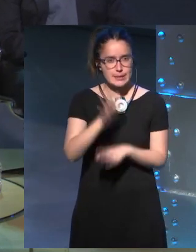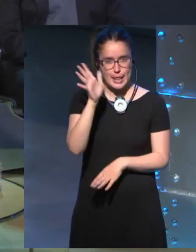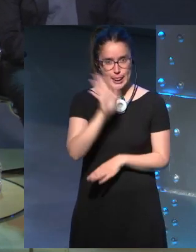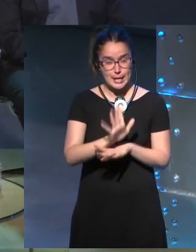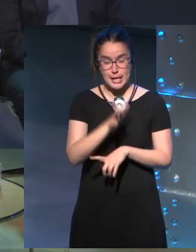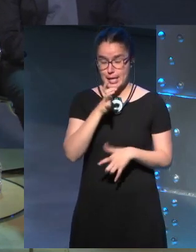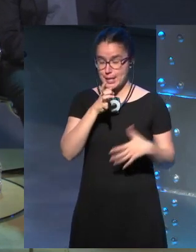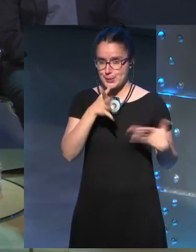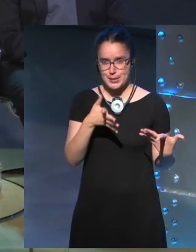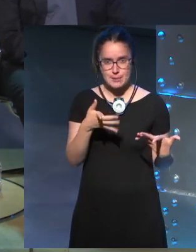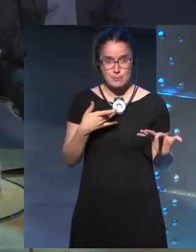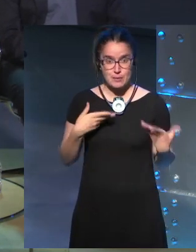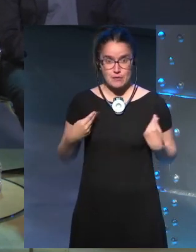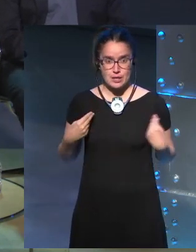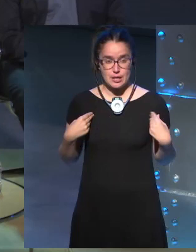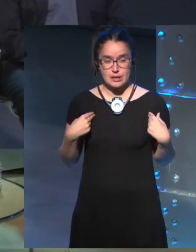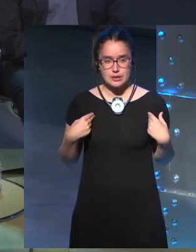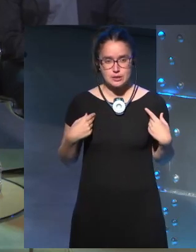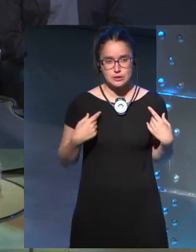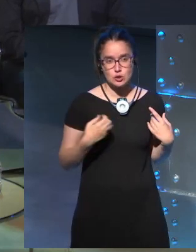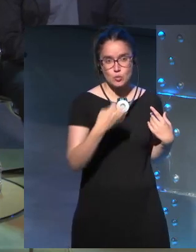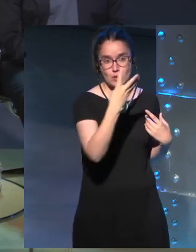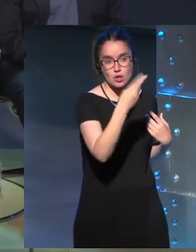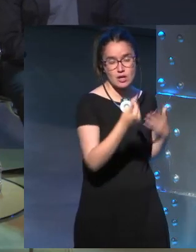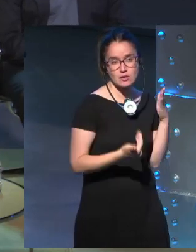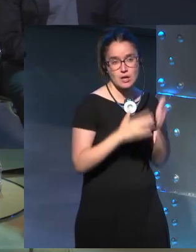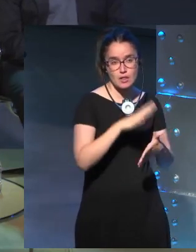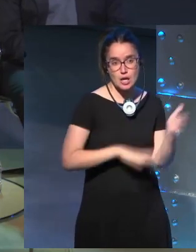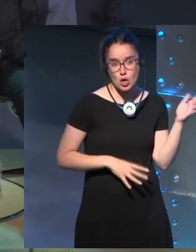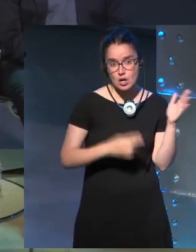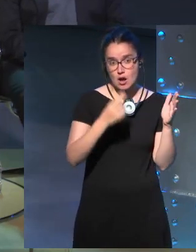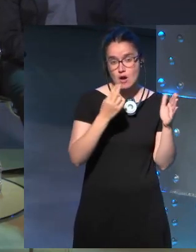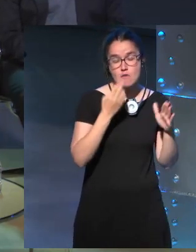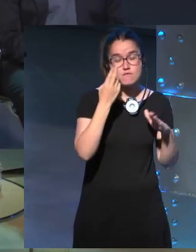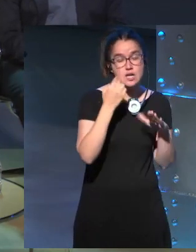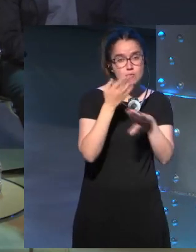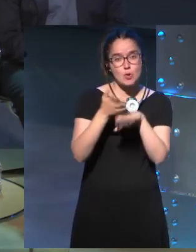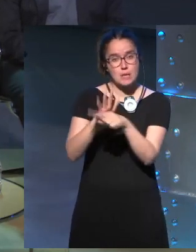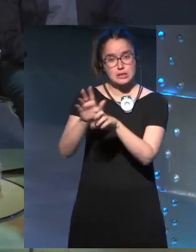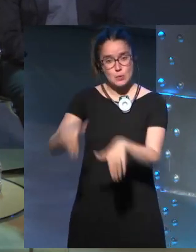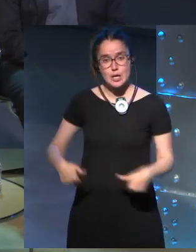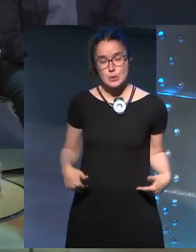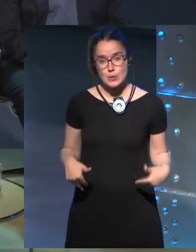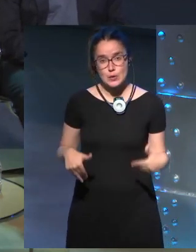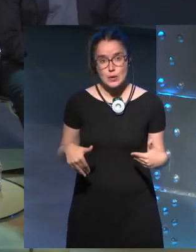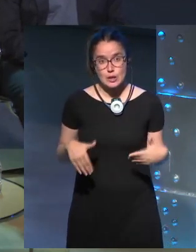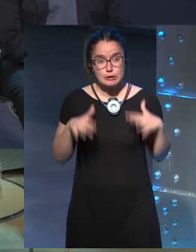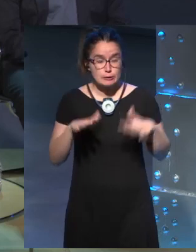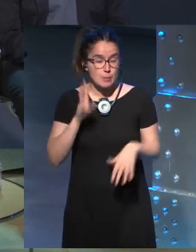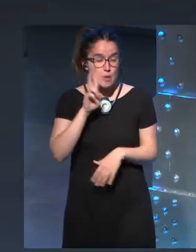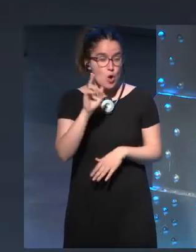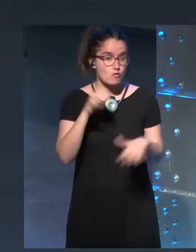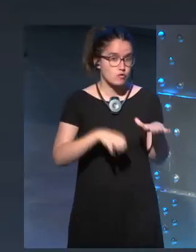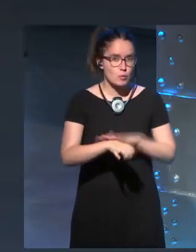time to go to cinema, but now my rhythm of life is about going 4 days in a week to Barcelona, and to go there